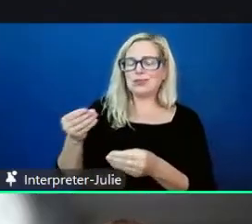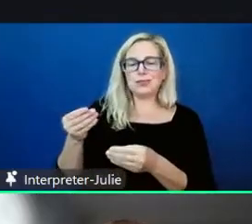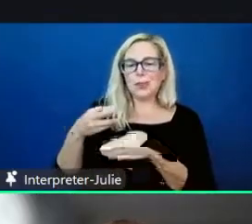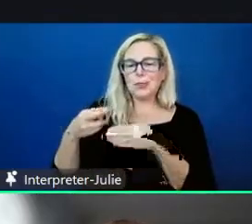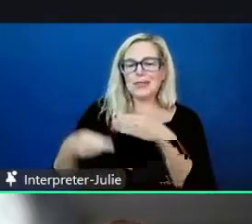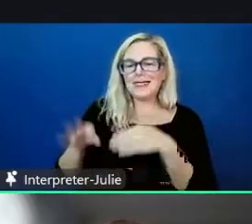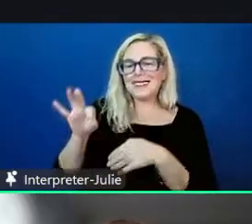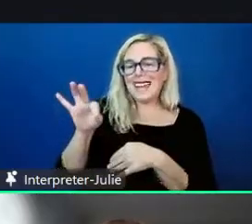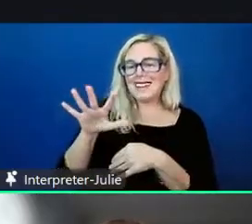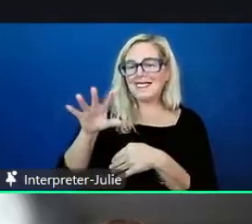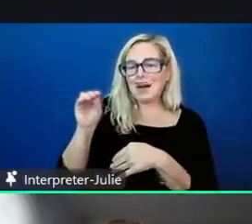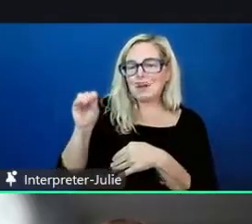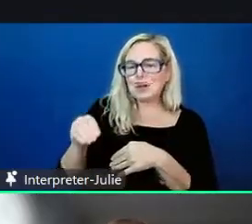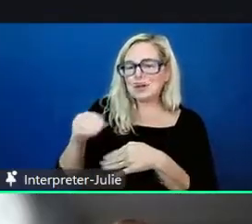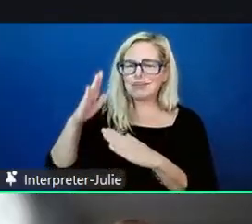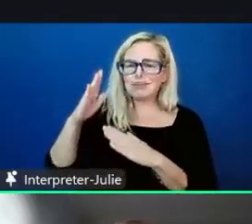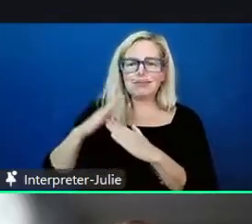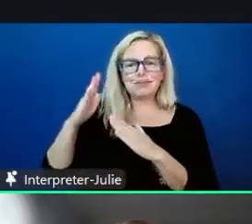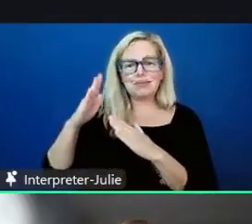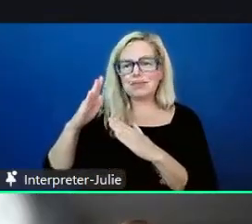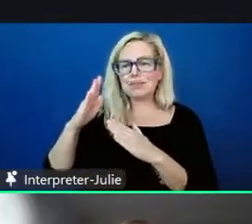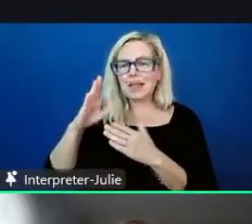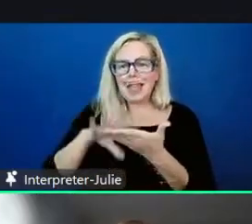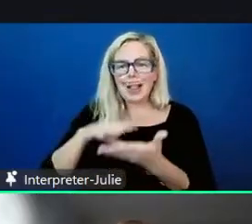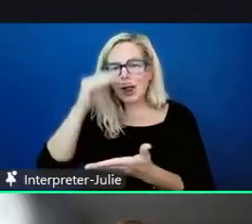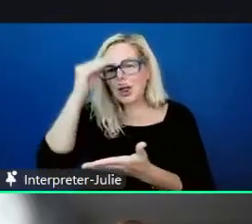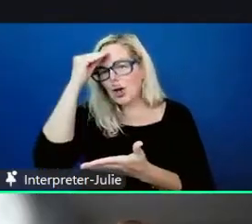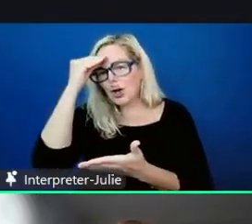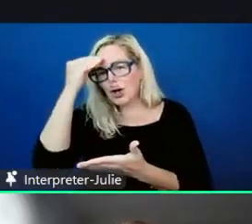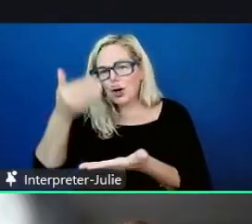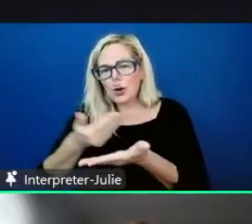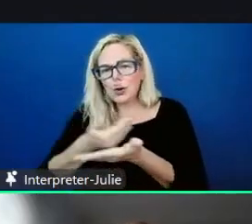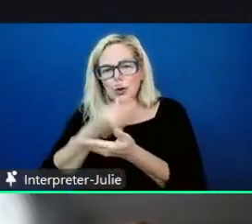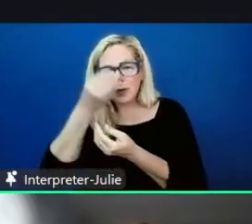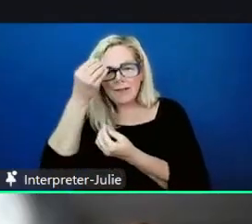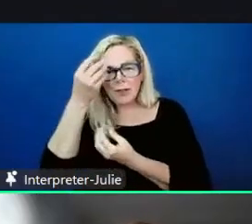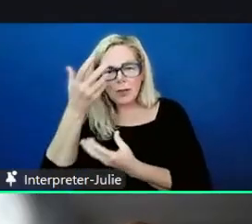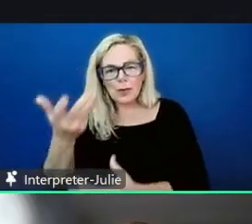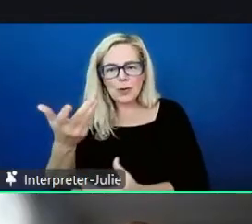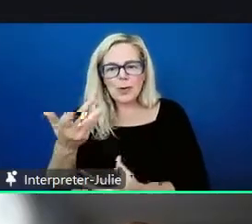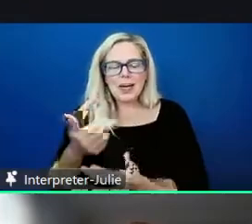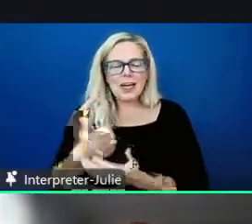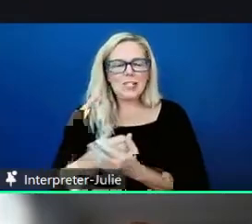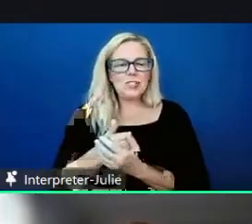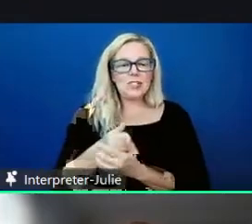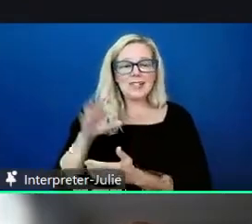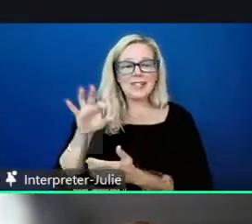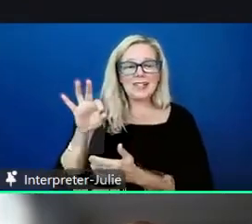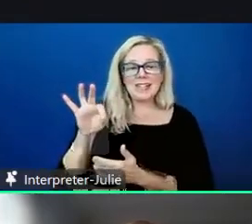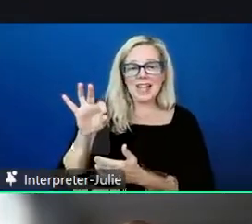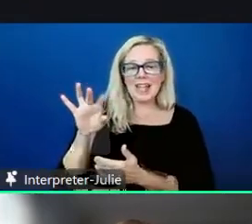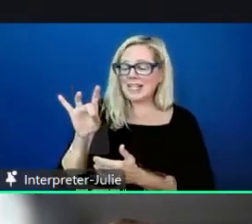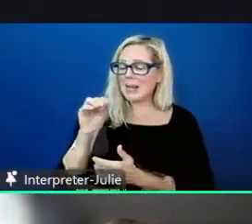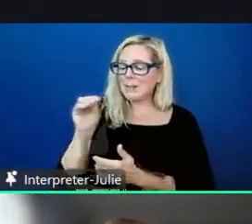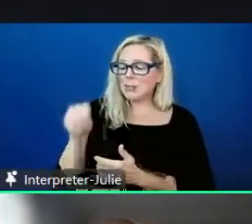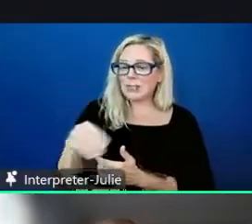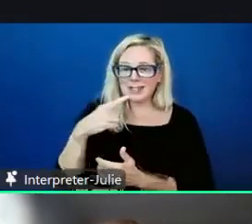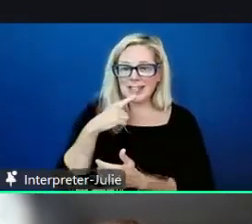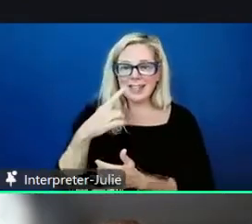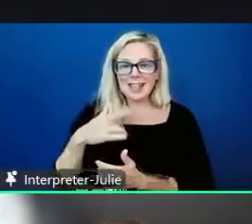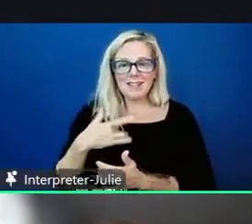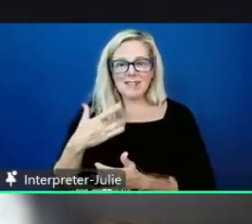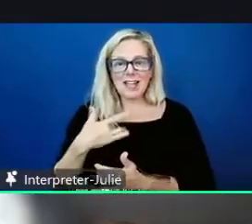rating. 90% said they learned something new from the experience. 98% said they are comfortable engaging